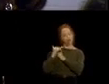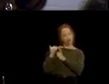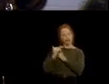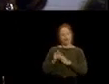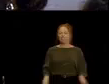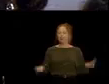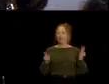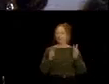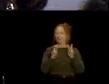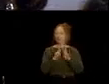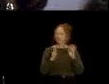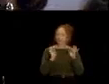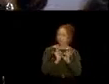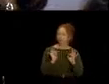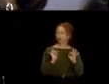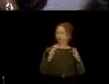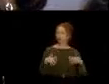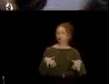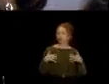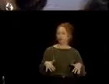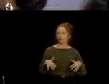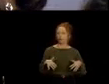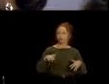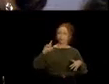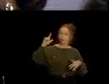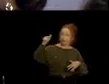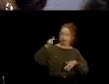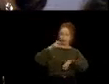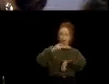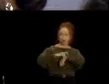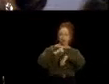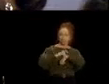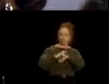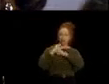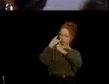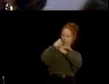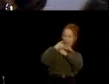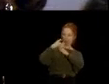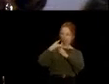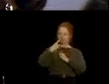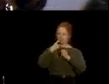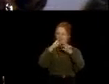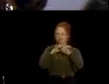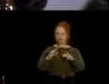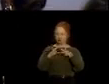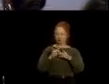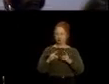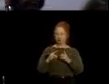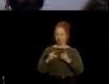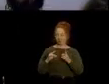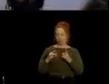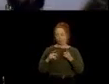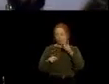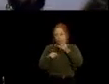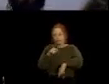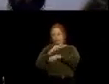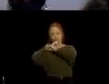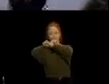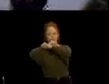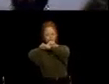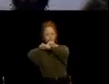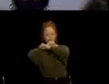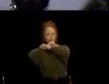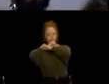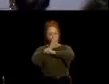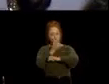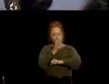worth so that by the time you get to a place where a child is saying something, you won't be able to protect them from that, but it will